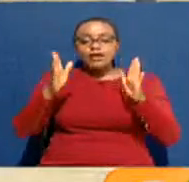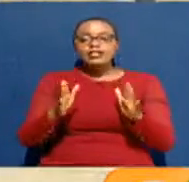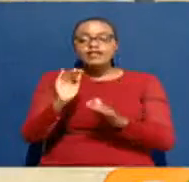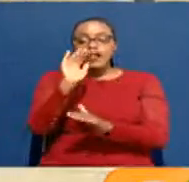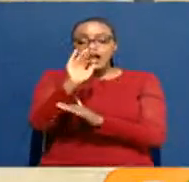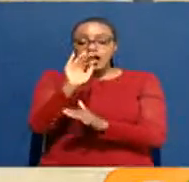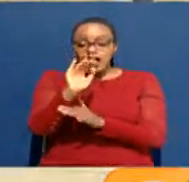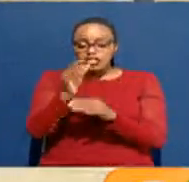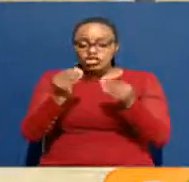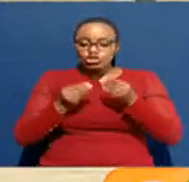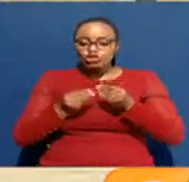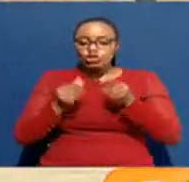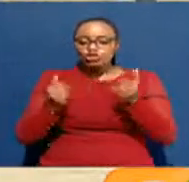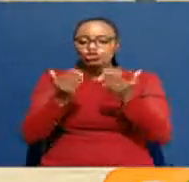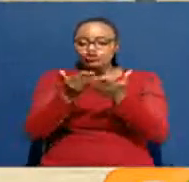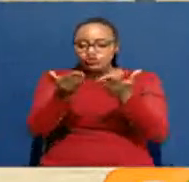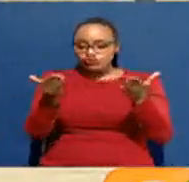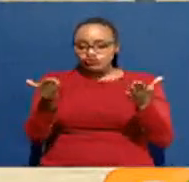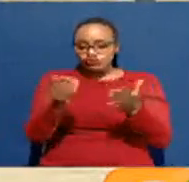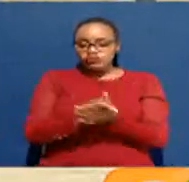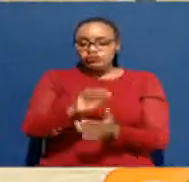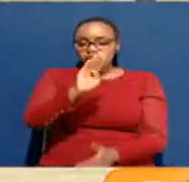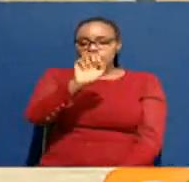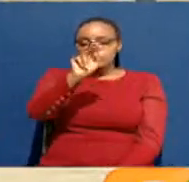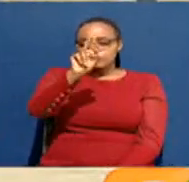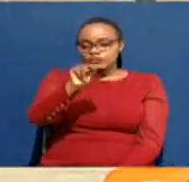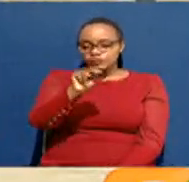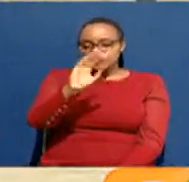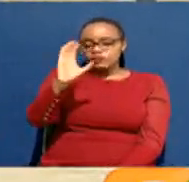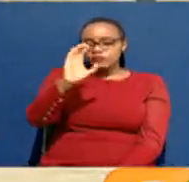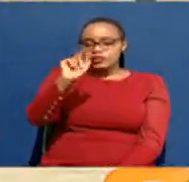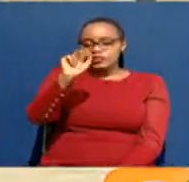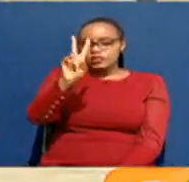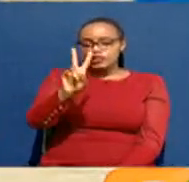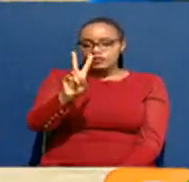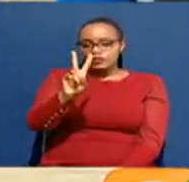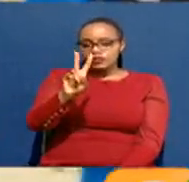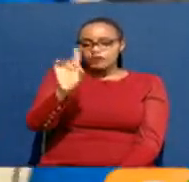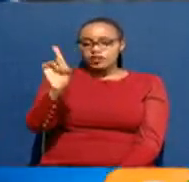solid solutions for. Ben Kirui, Citizen TV, Nairobi.